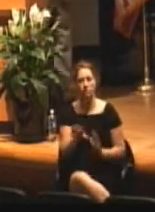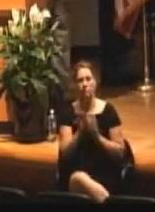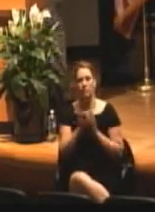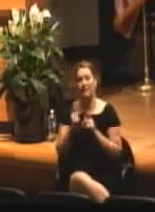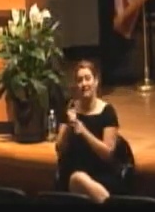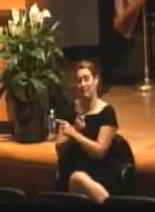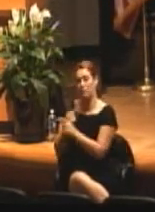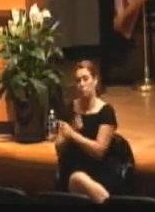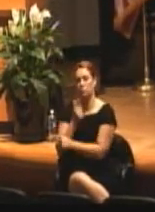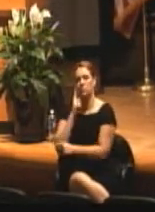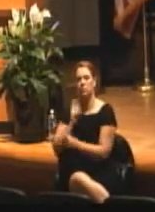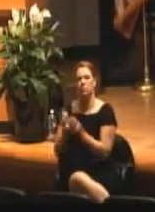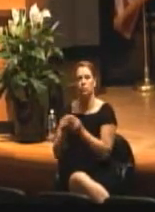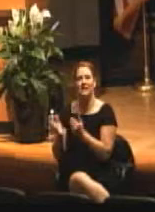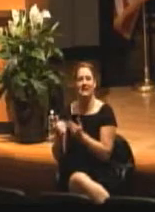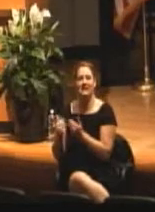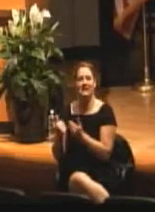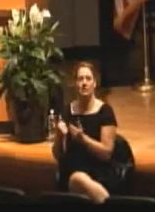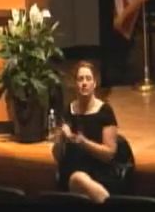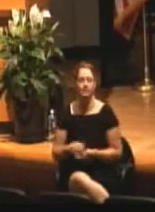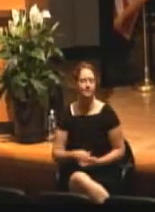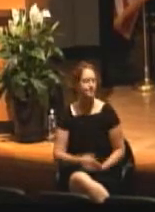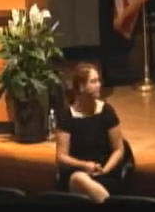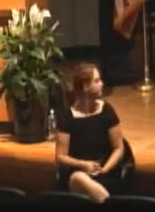little bit easier.